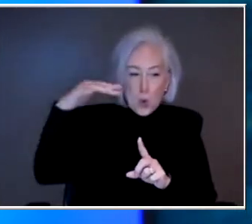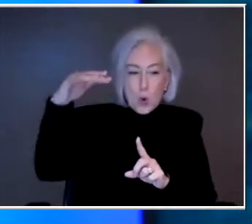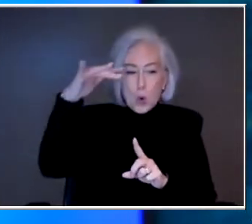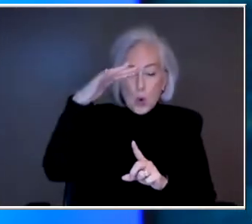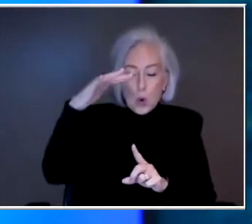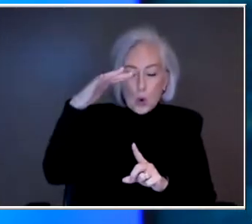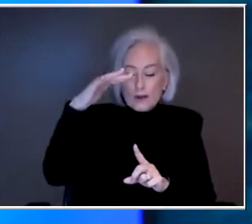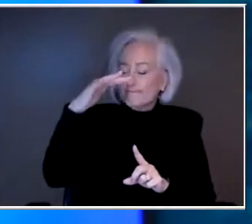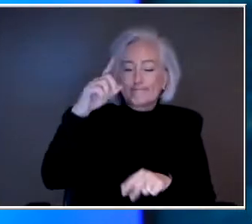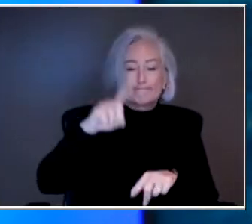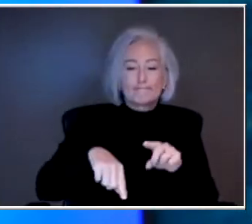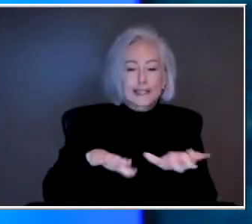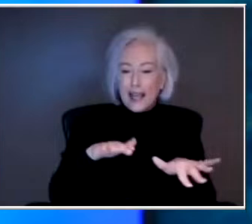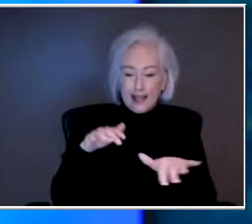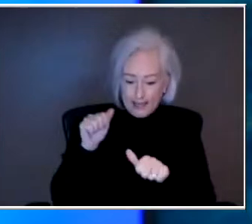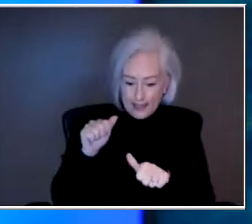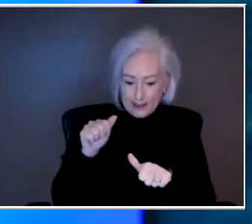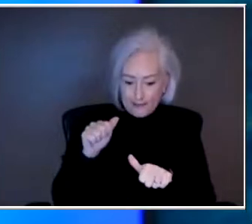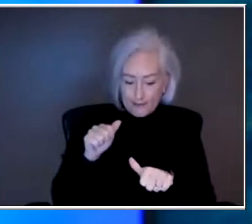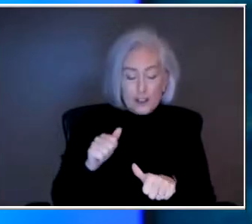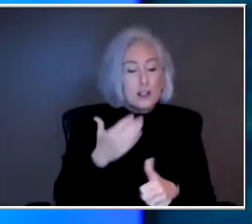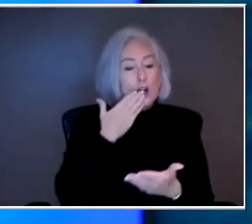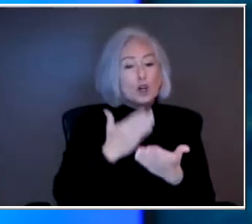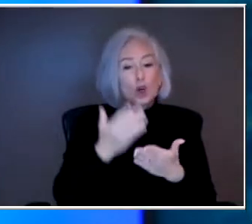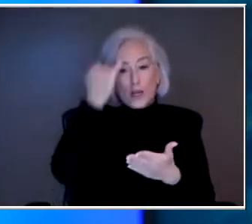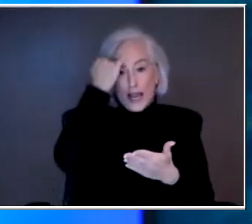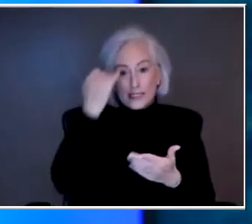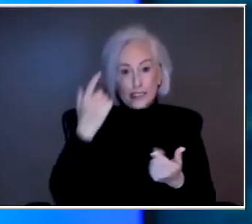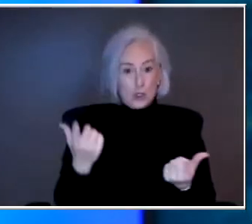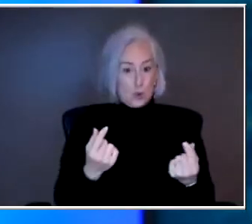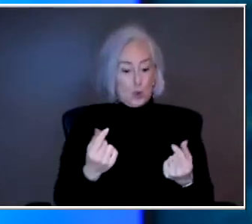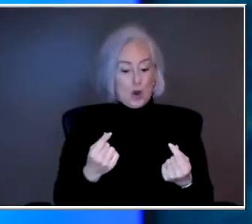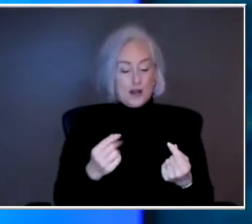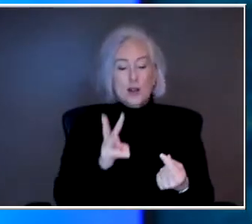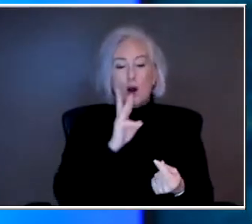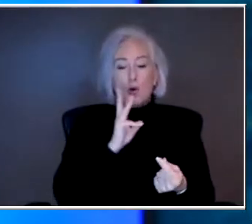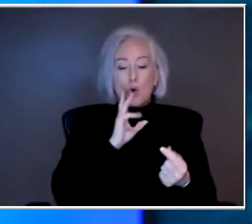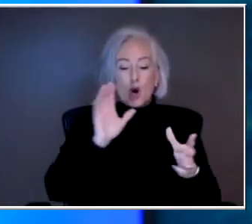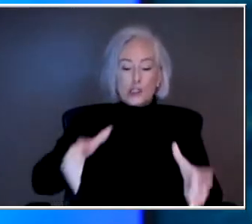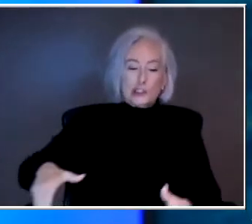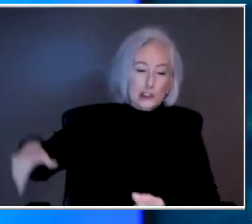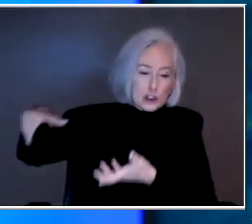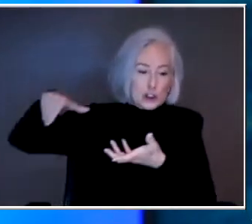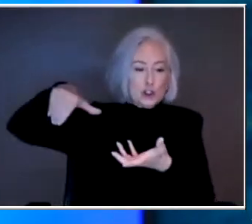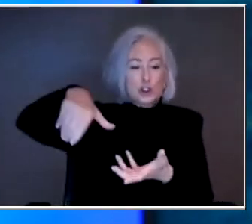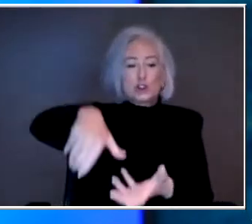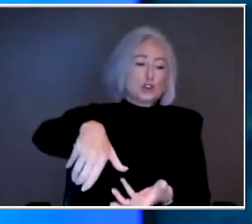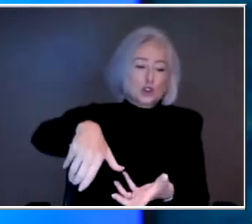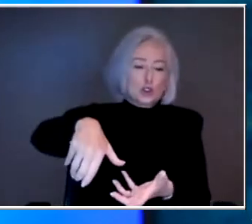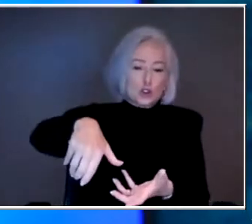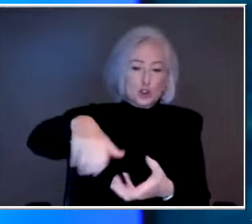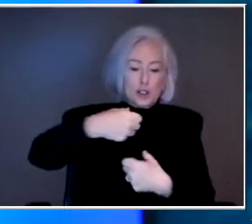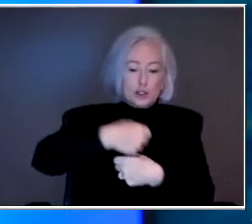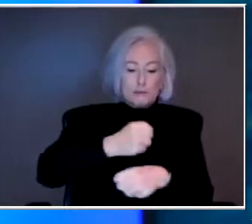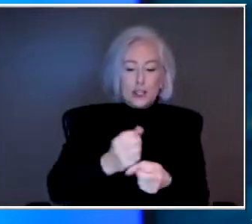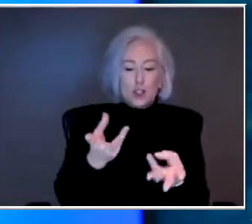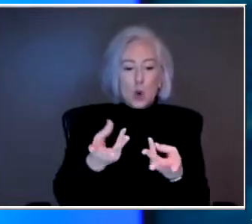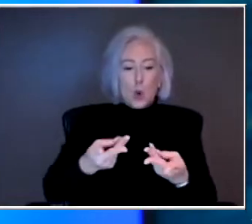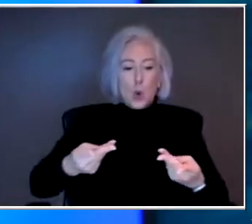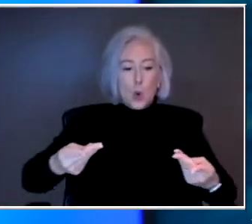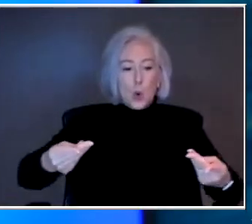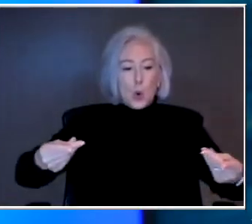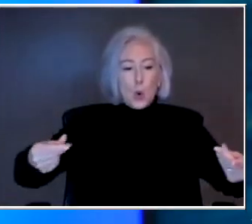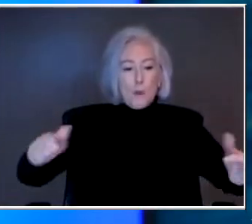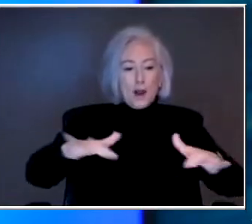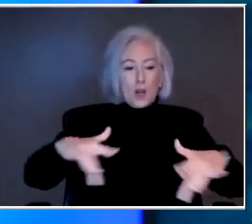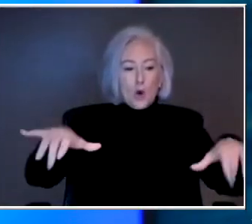that things have cooled off in the area around it. You want to make sure that your fire pit itself isn't getting hot and staying hot, that it could be near